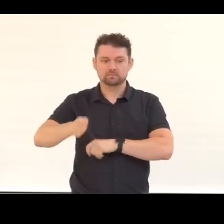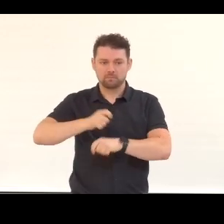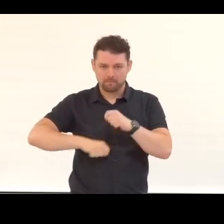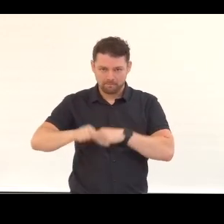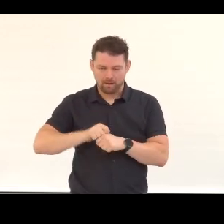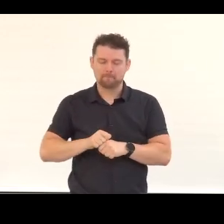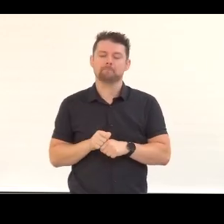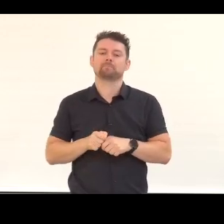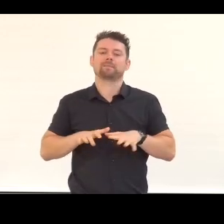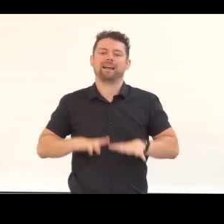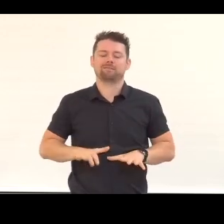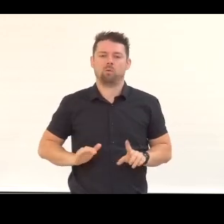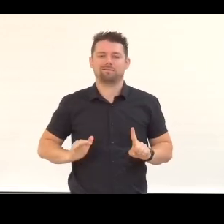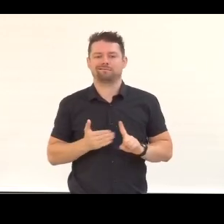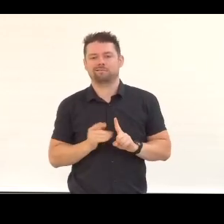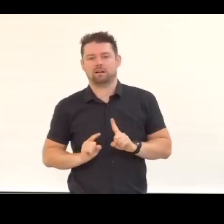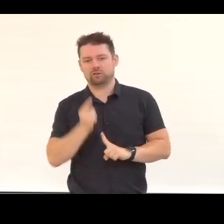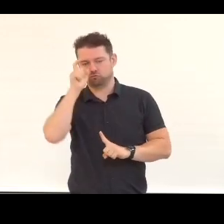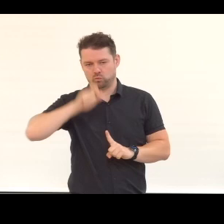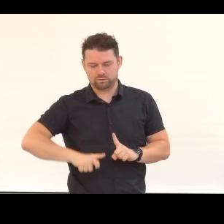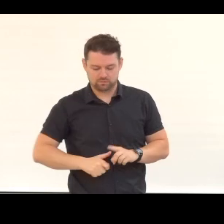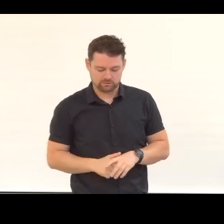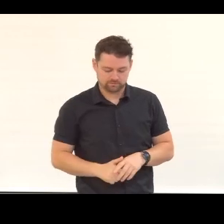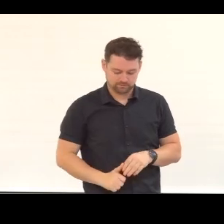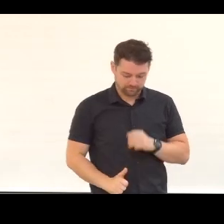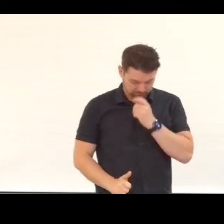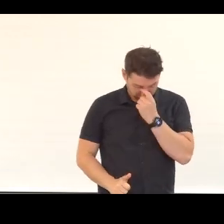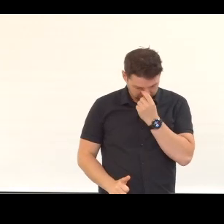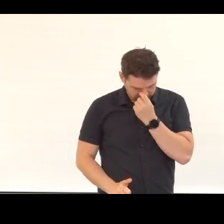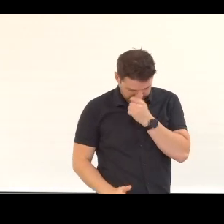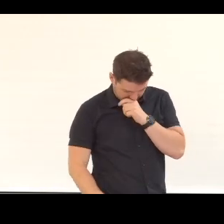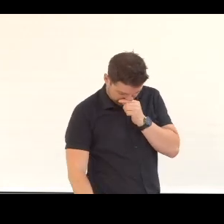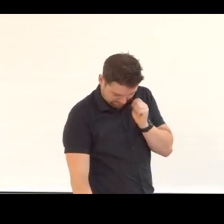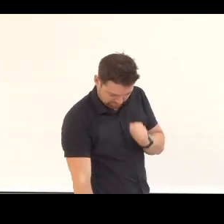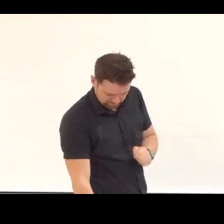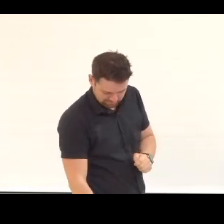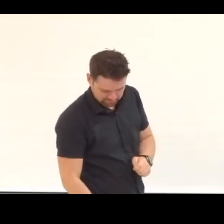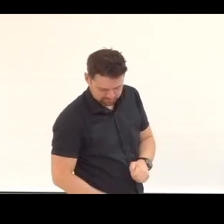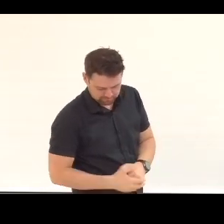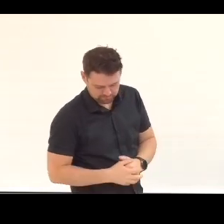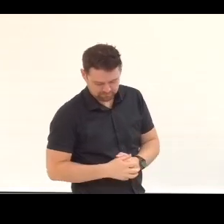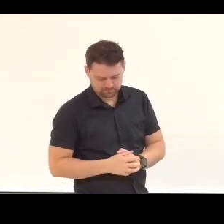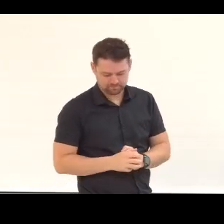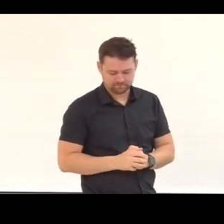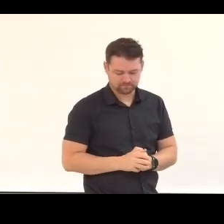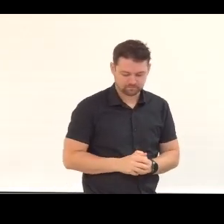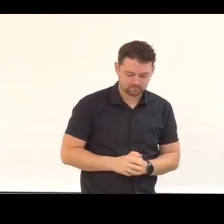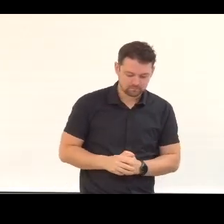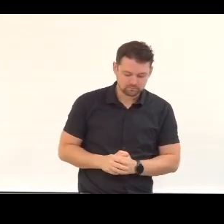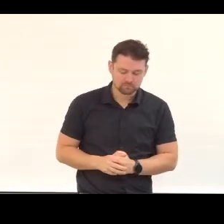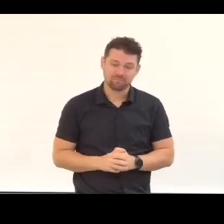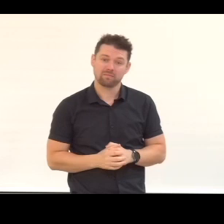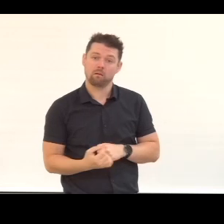active duty analog astronauts in the Austrian Space Forum. Maybe just go to the next one so we have some impressions. The last class